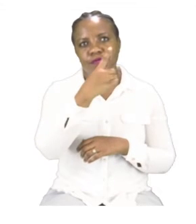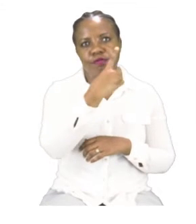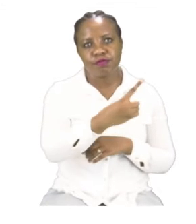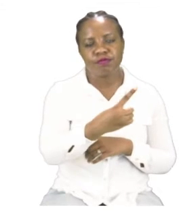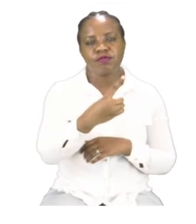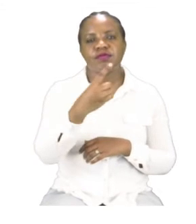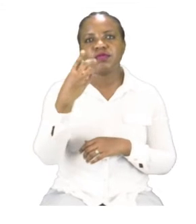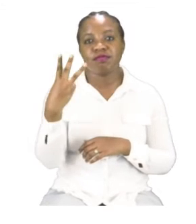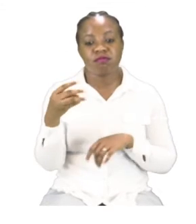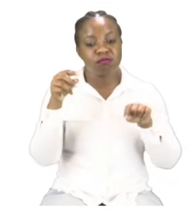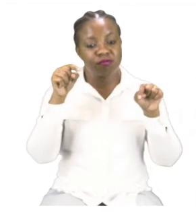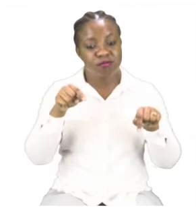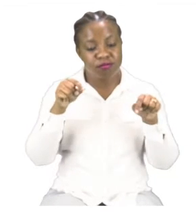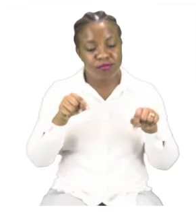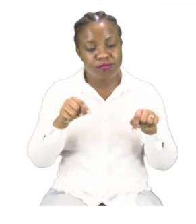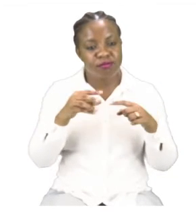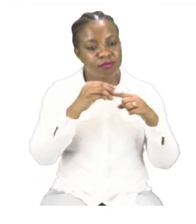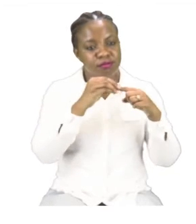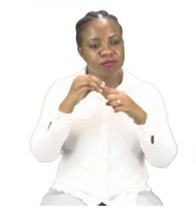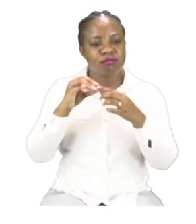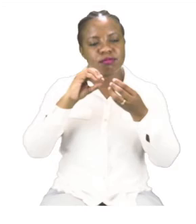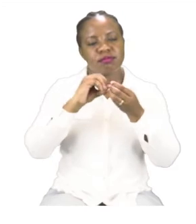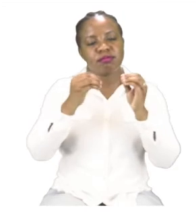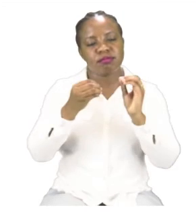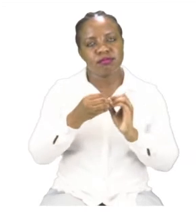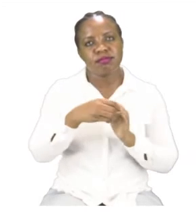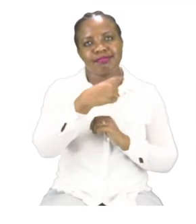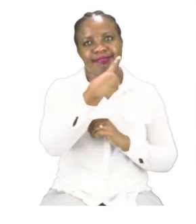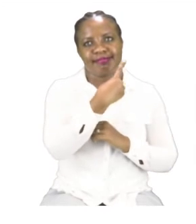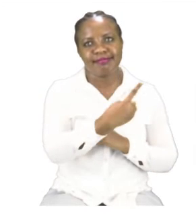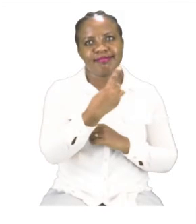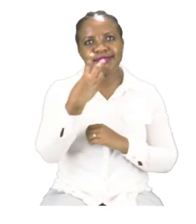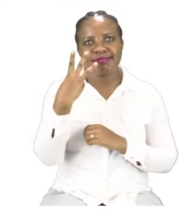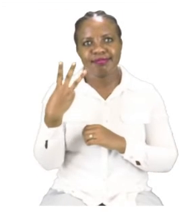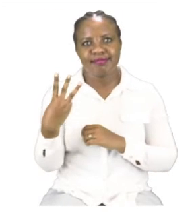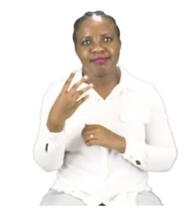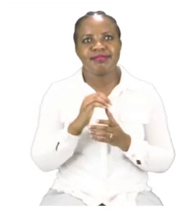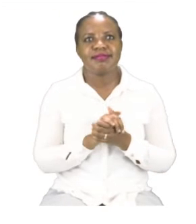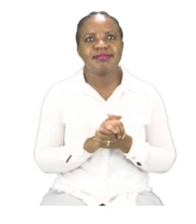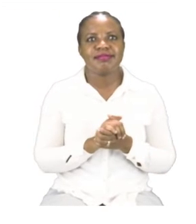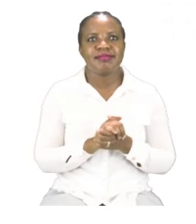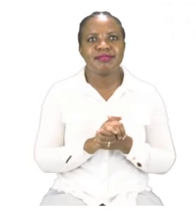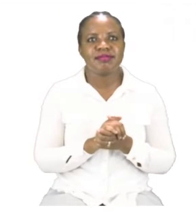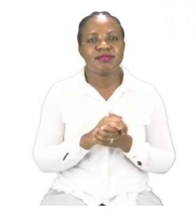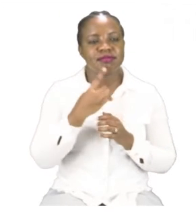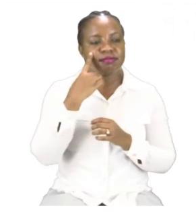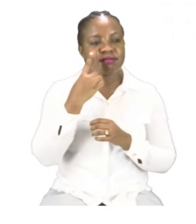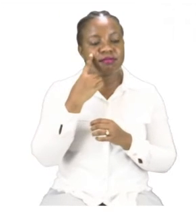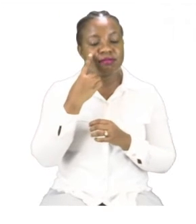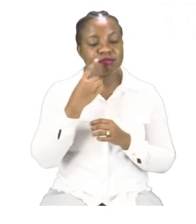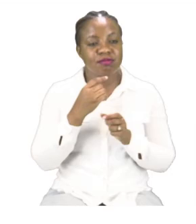13. Now the first house that you can see has bonds of 13, but we are